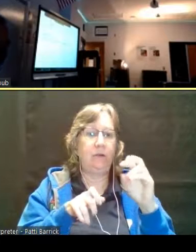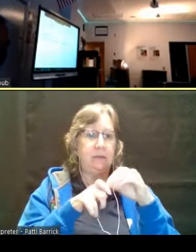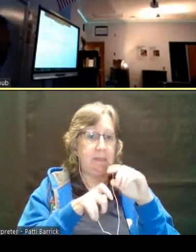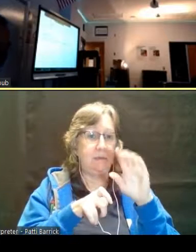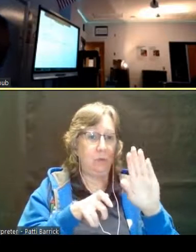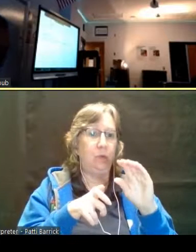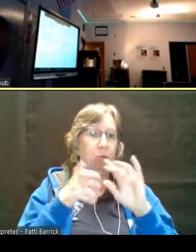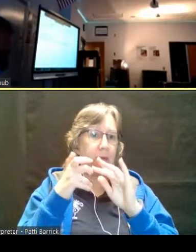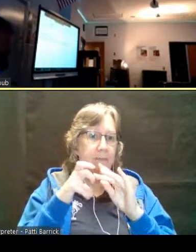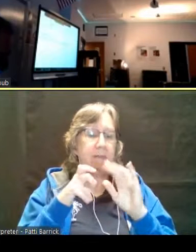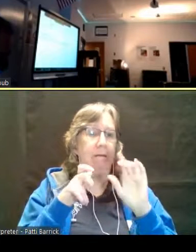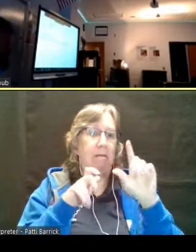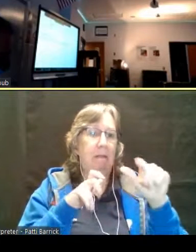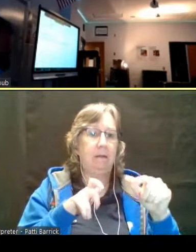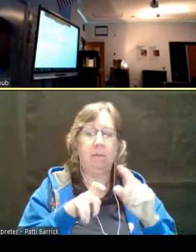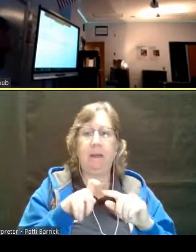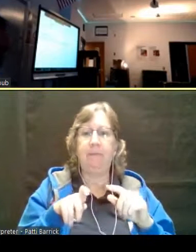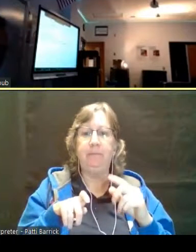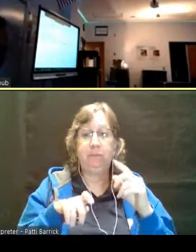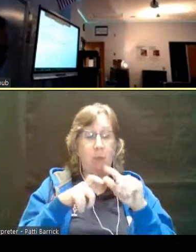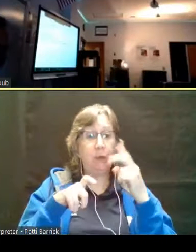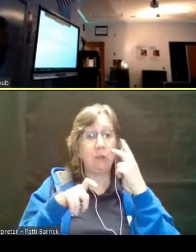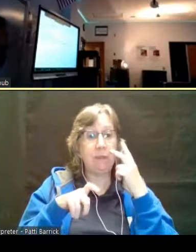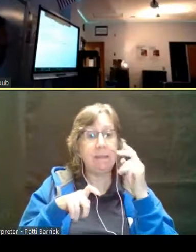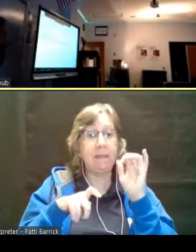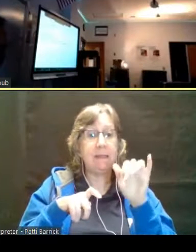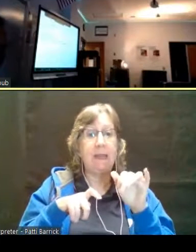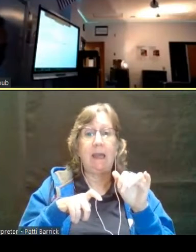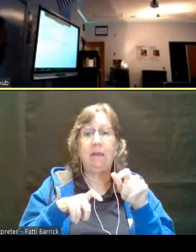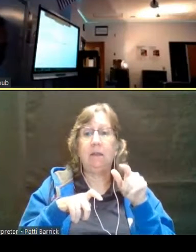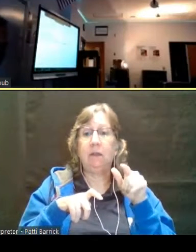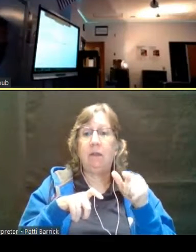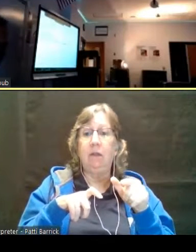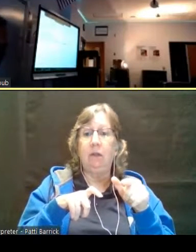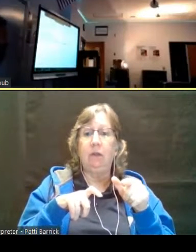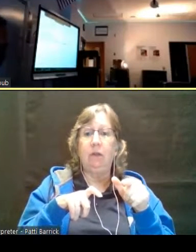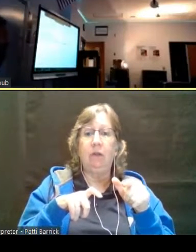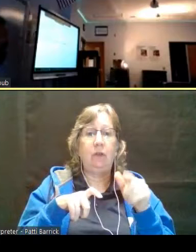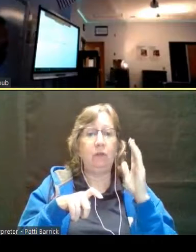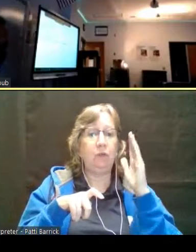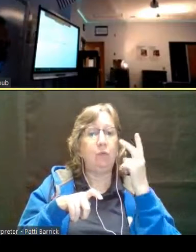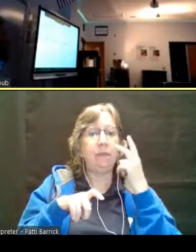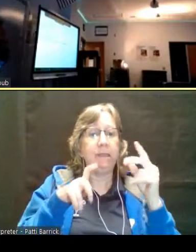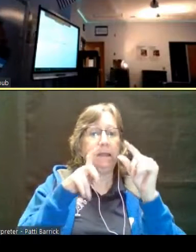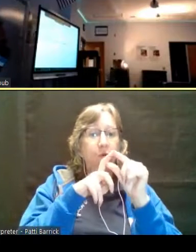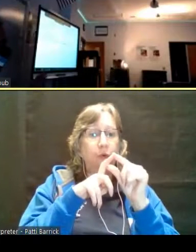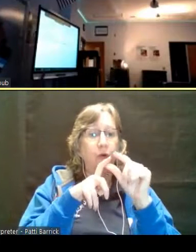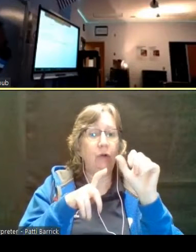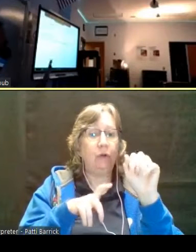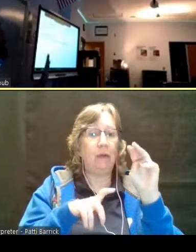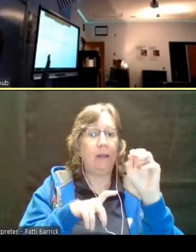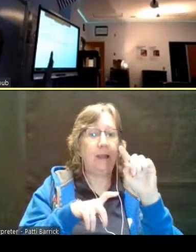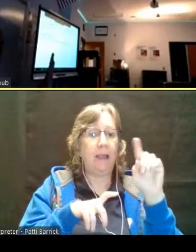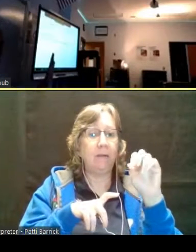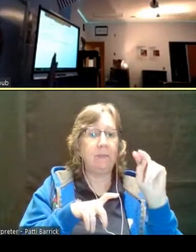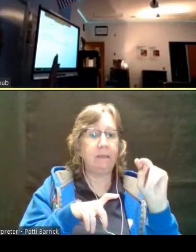So usually if you see this, you're looking at Amazon.com, and then you guys see the word Amazon, and you move your mouse over it,